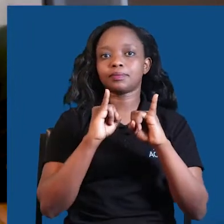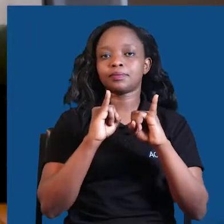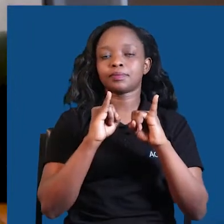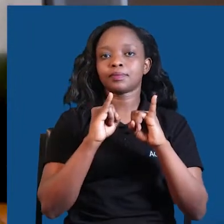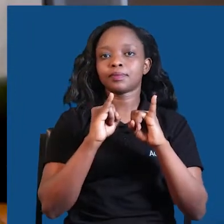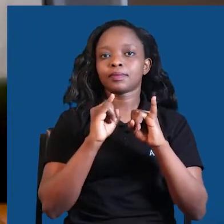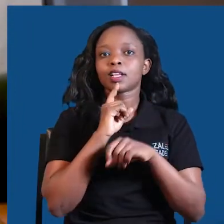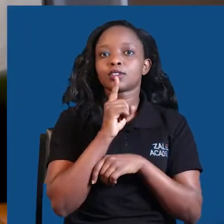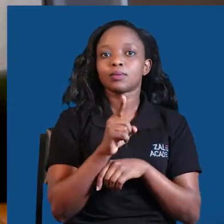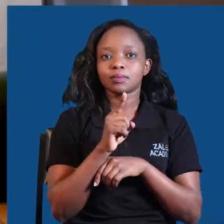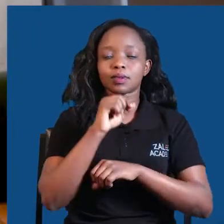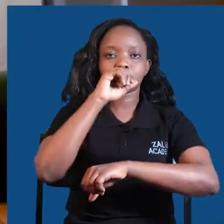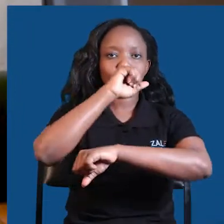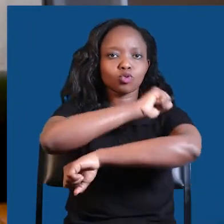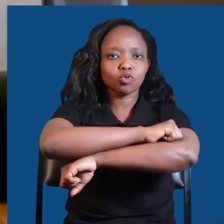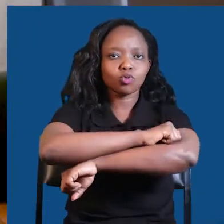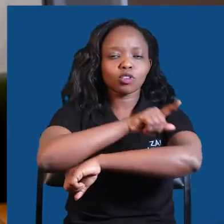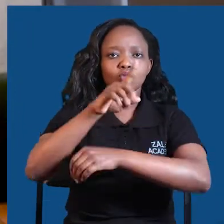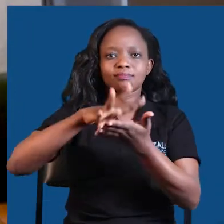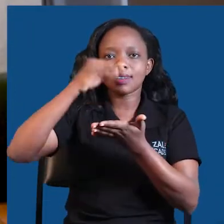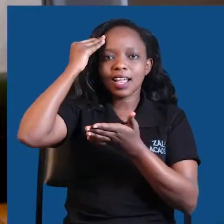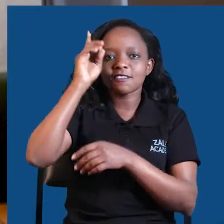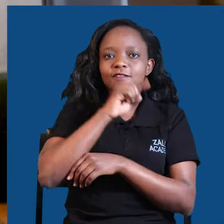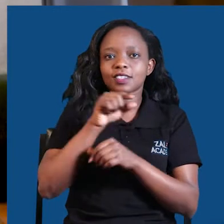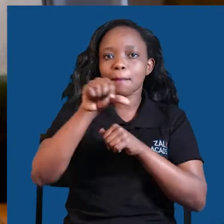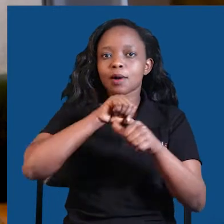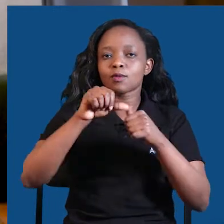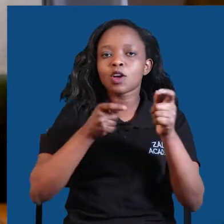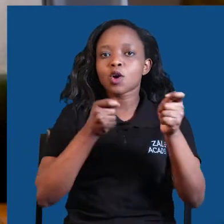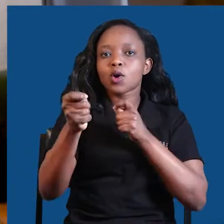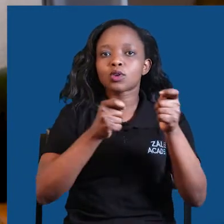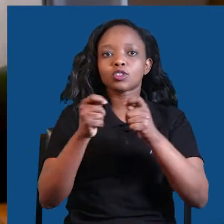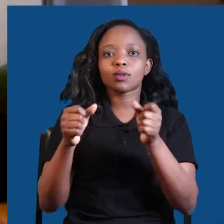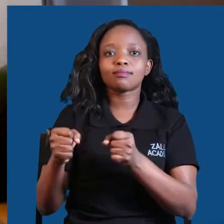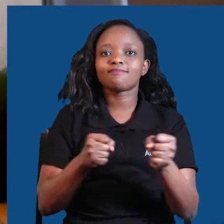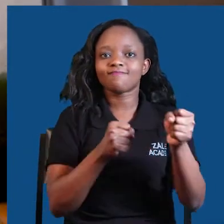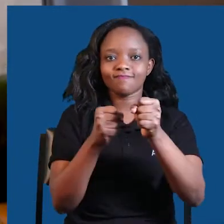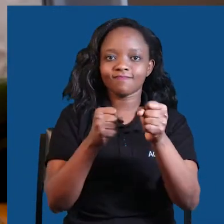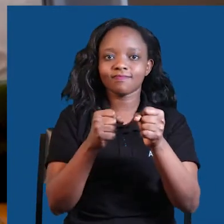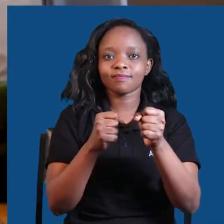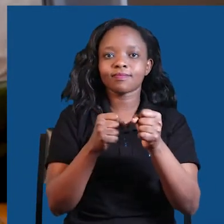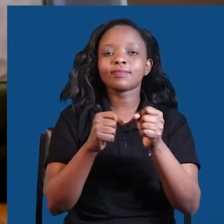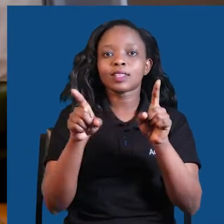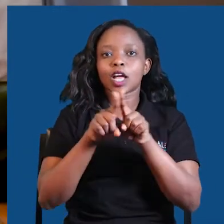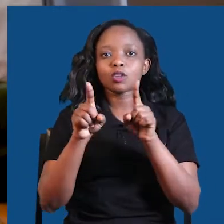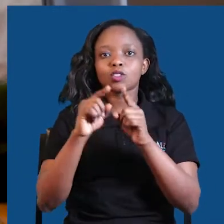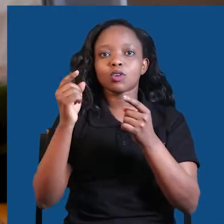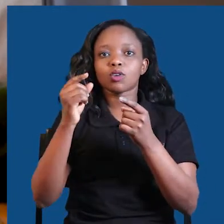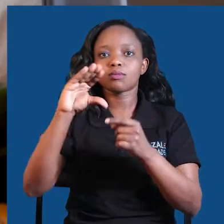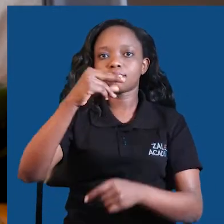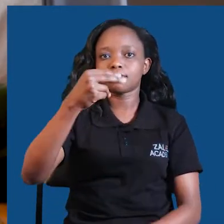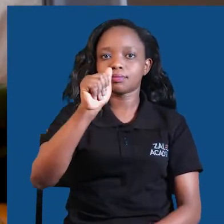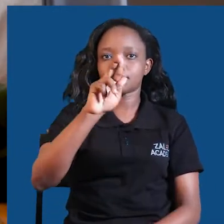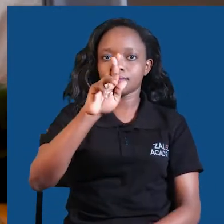or to code. So in school, you've done something to do with control structures and